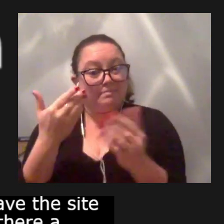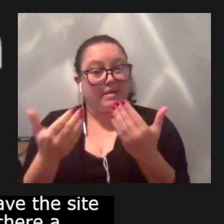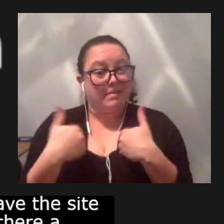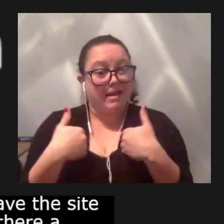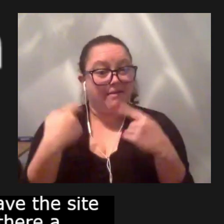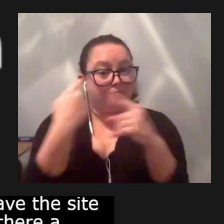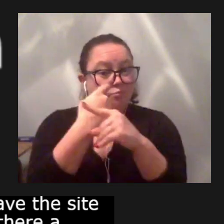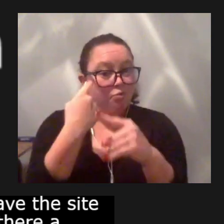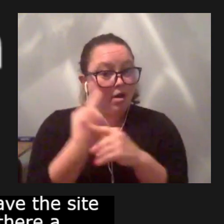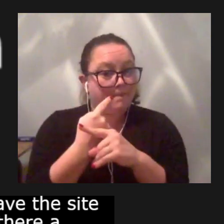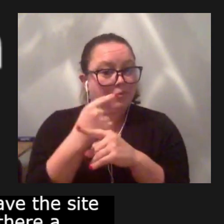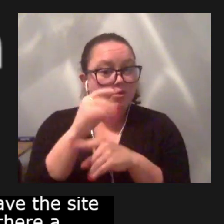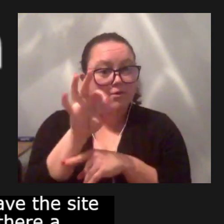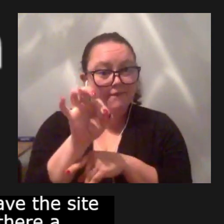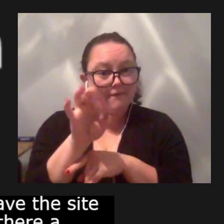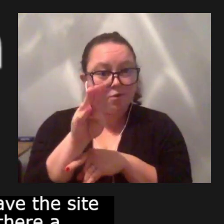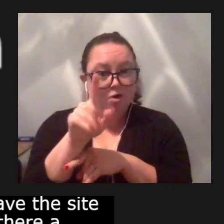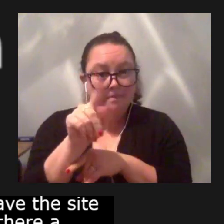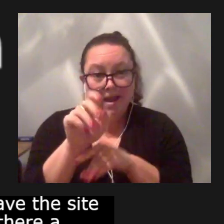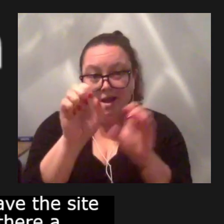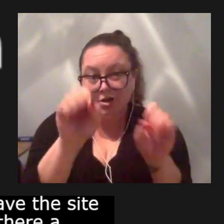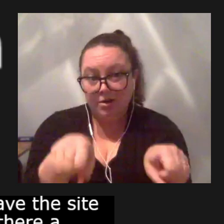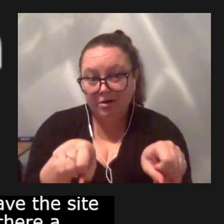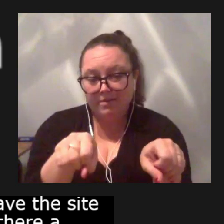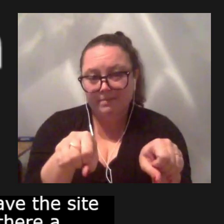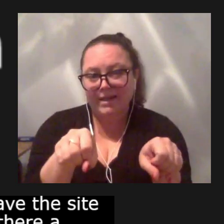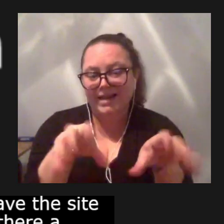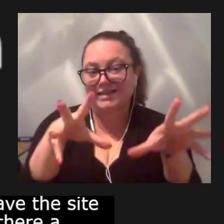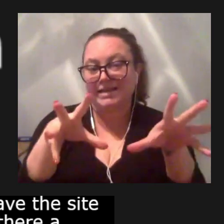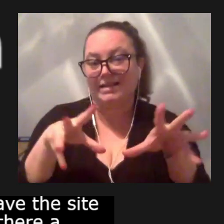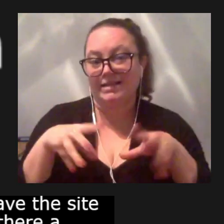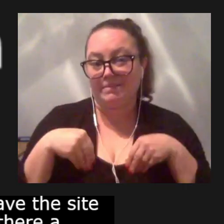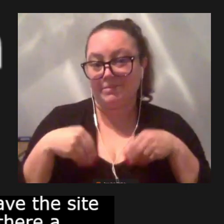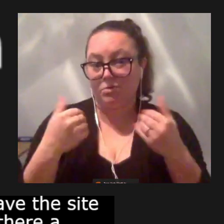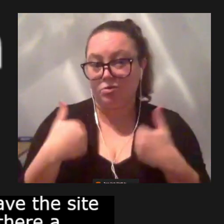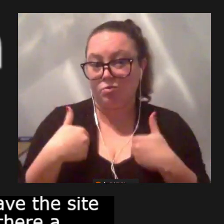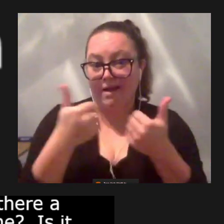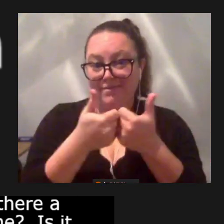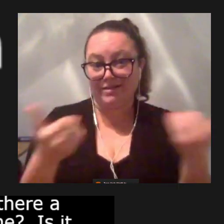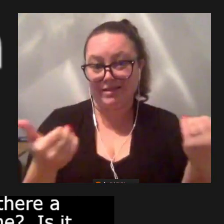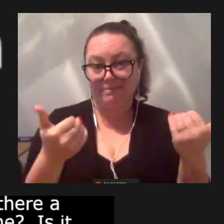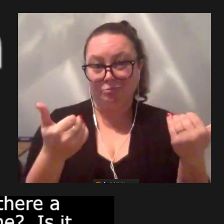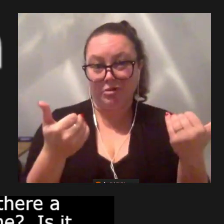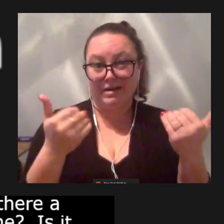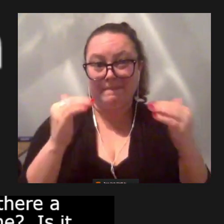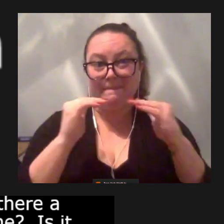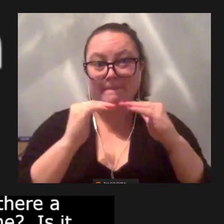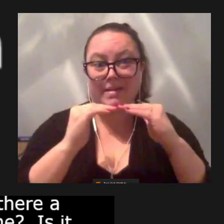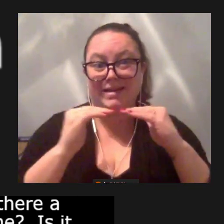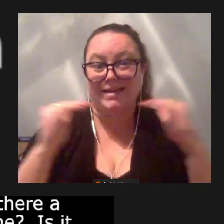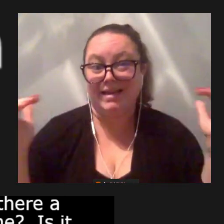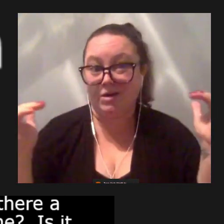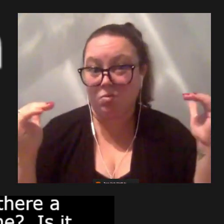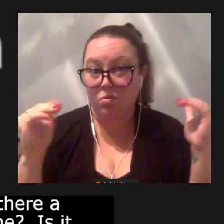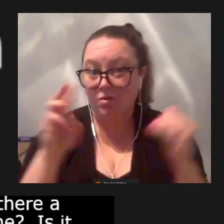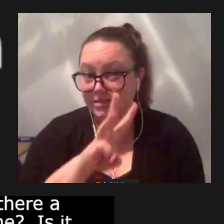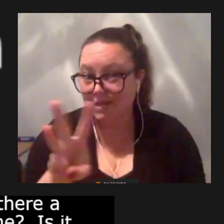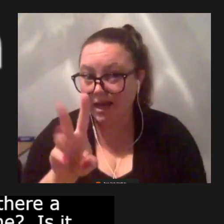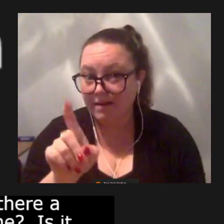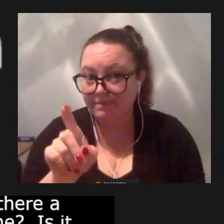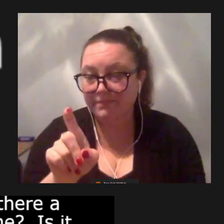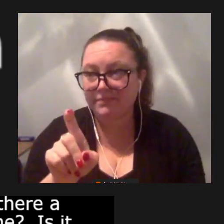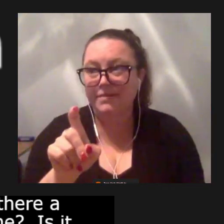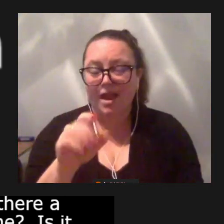it acceptable to have a separate but equal site? And is it